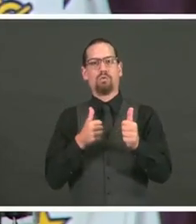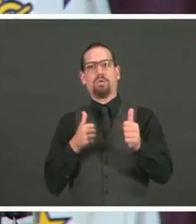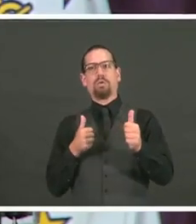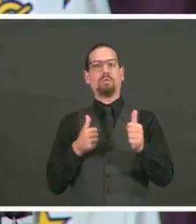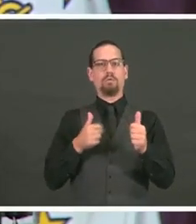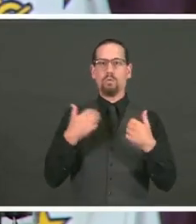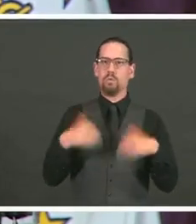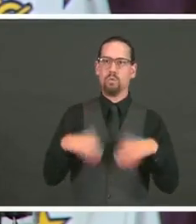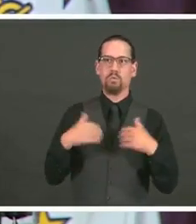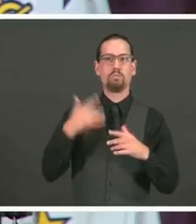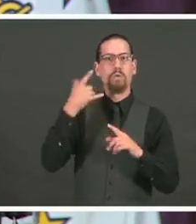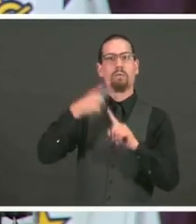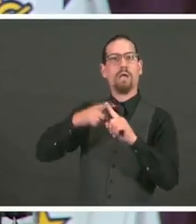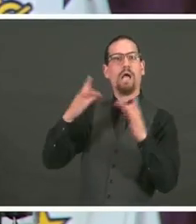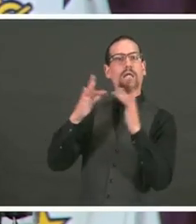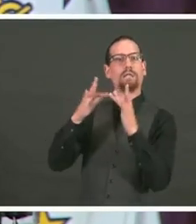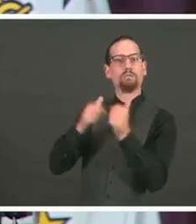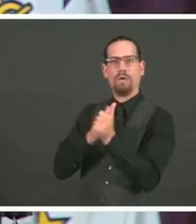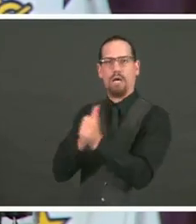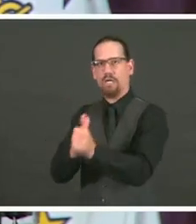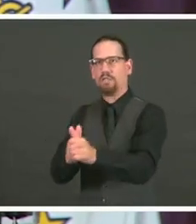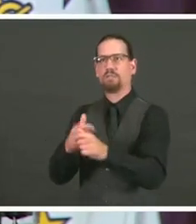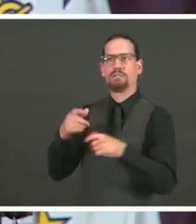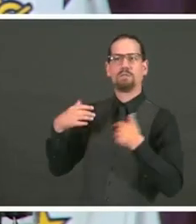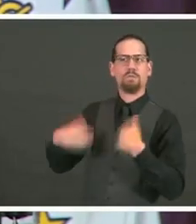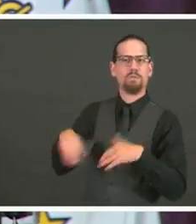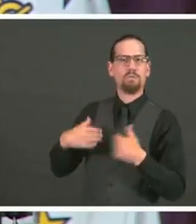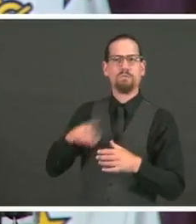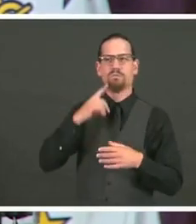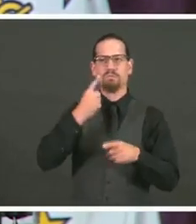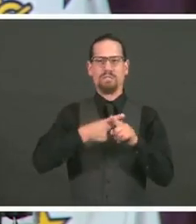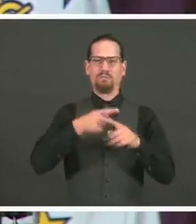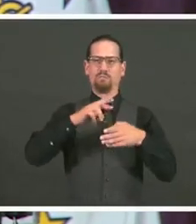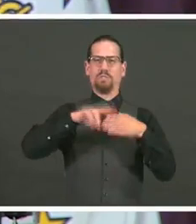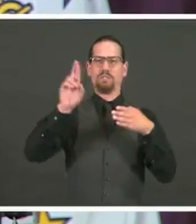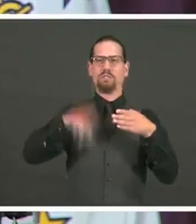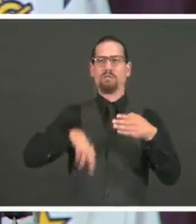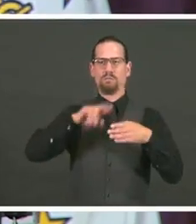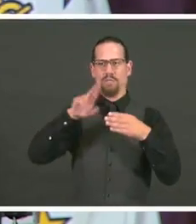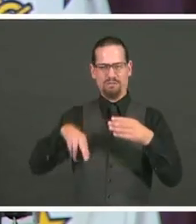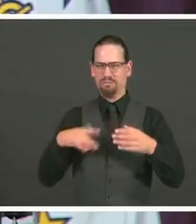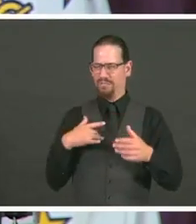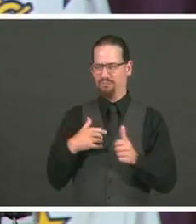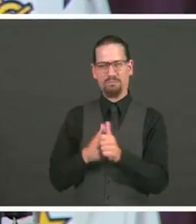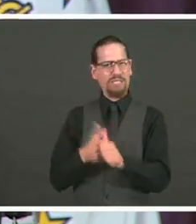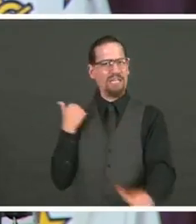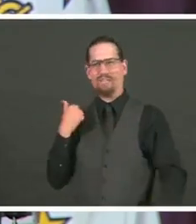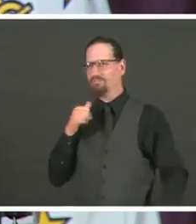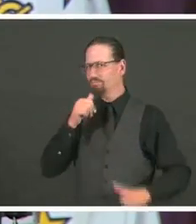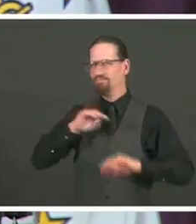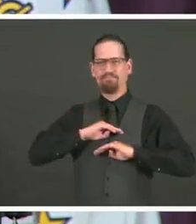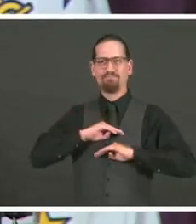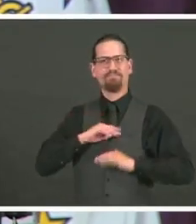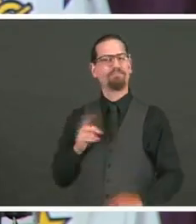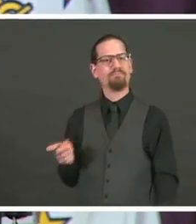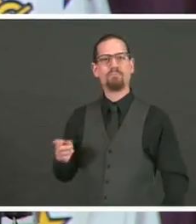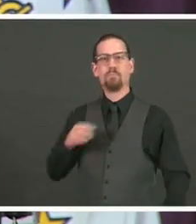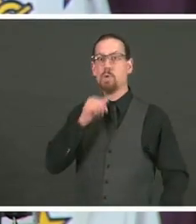get a test result. And this isn't unique to Rhode Island. This is a